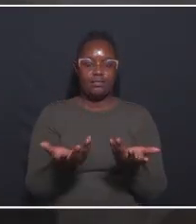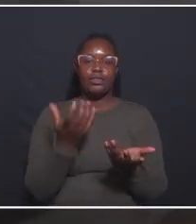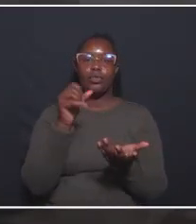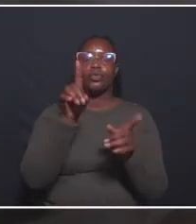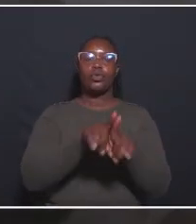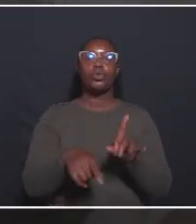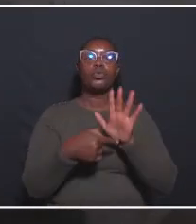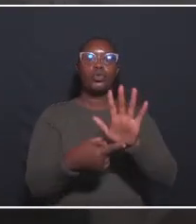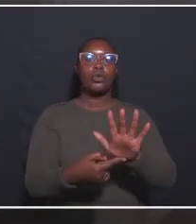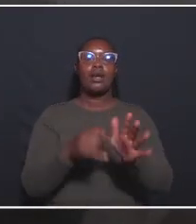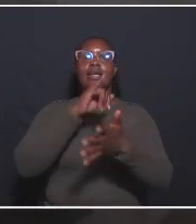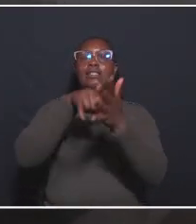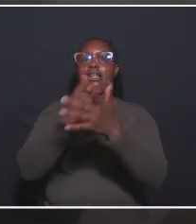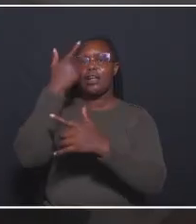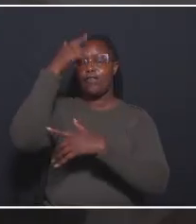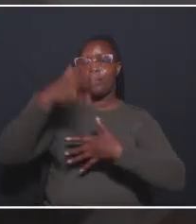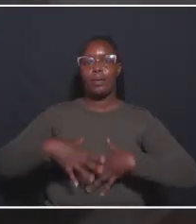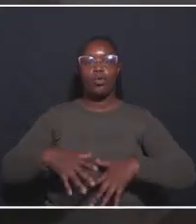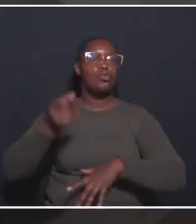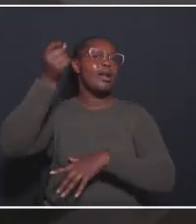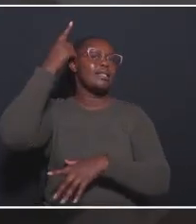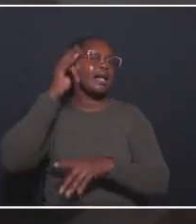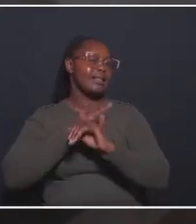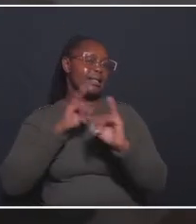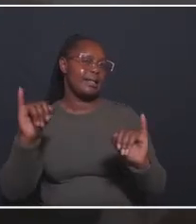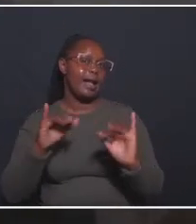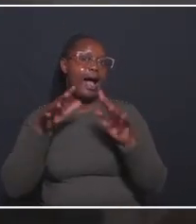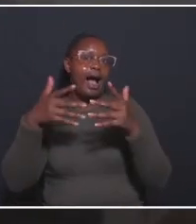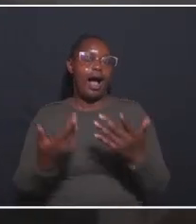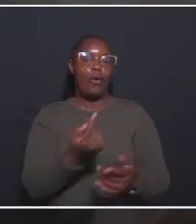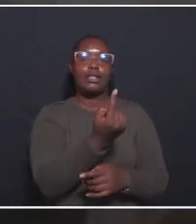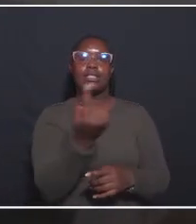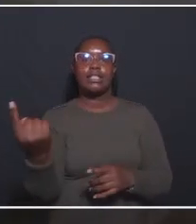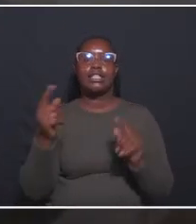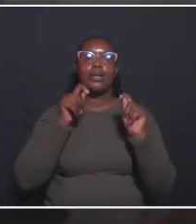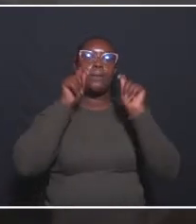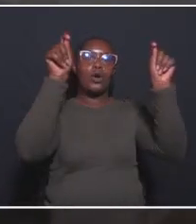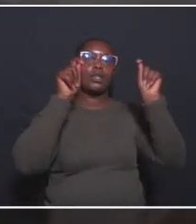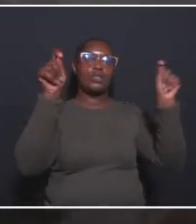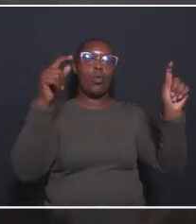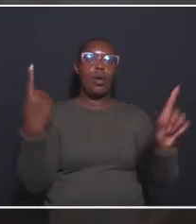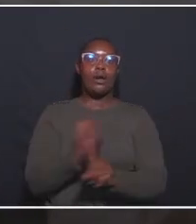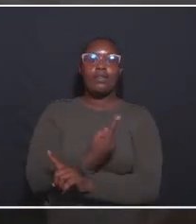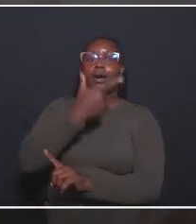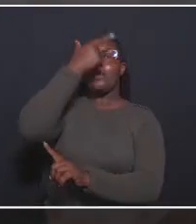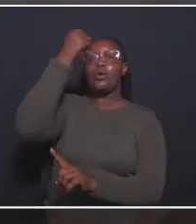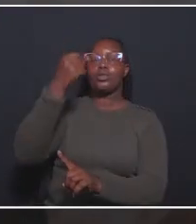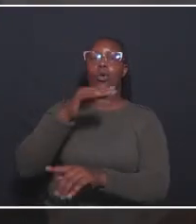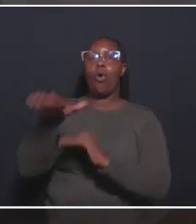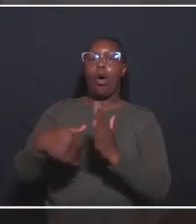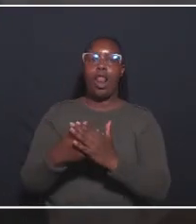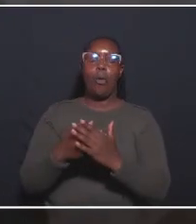20th, just for people to understand how each of those protests were different, because they were kind of different.